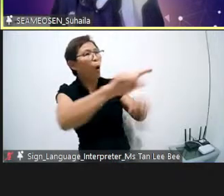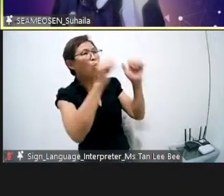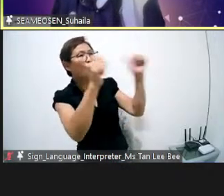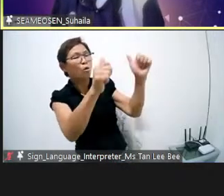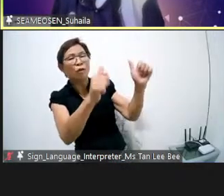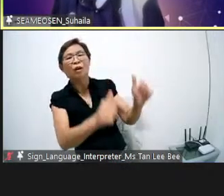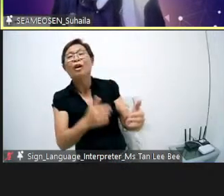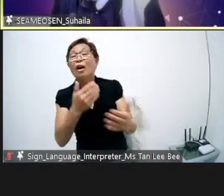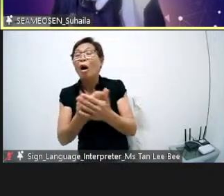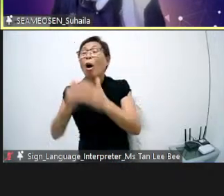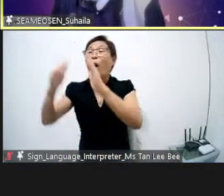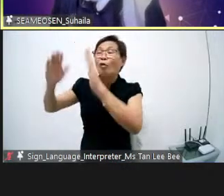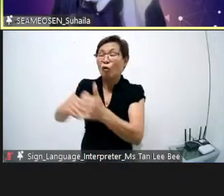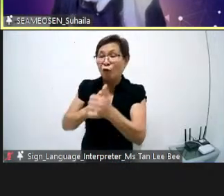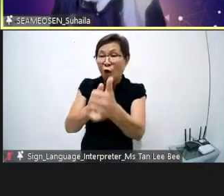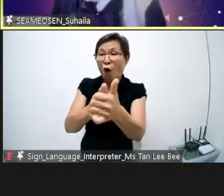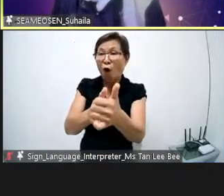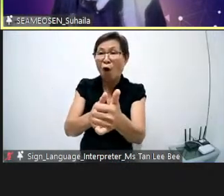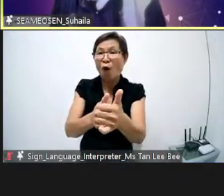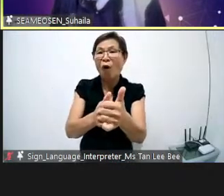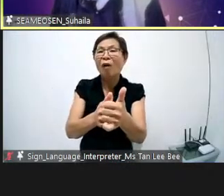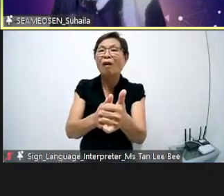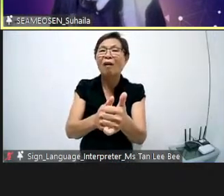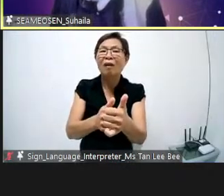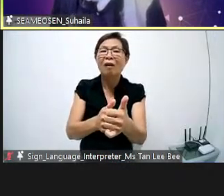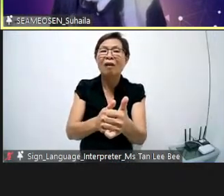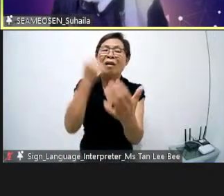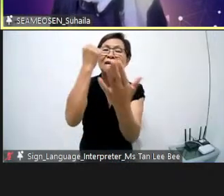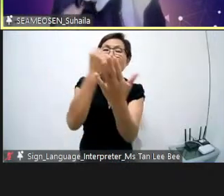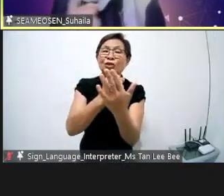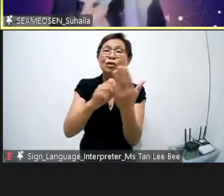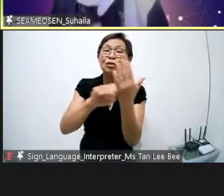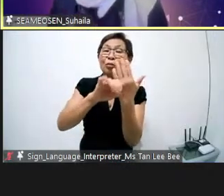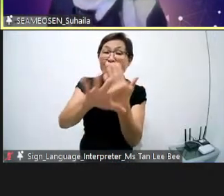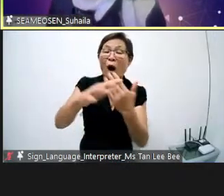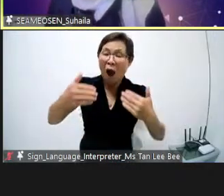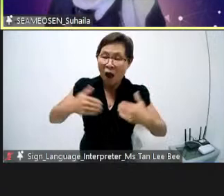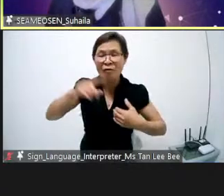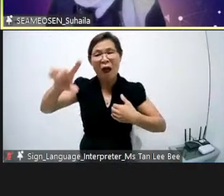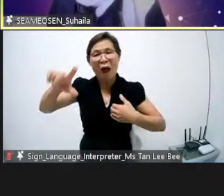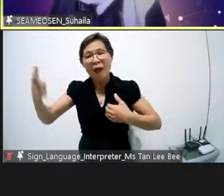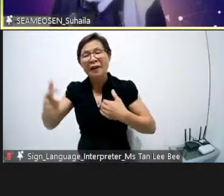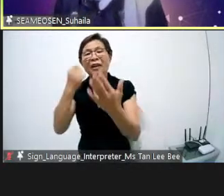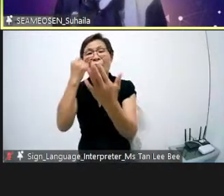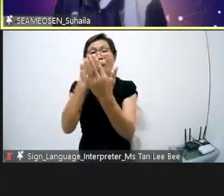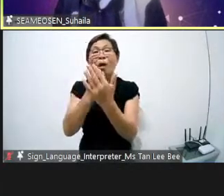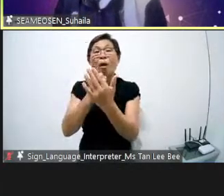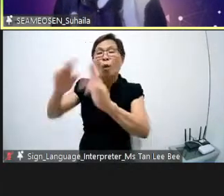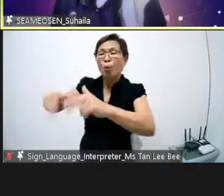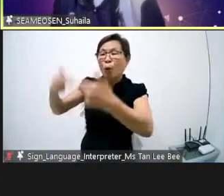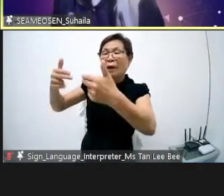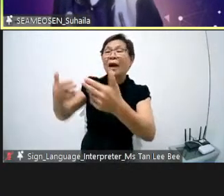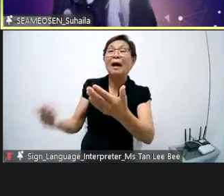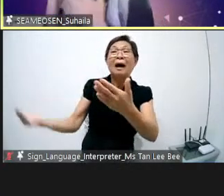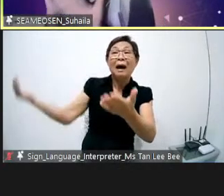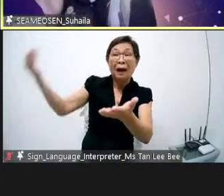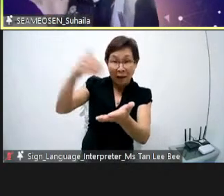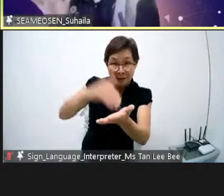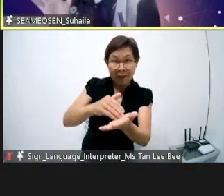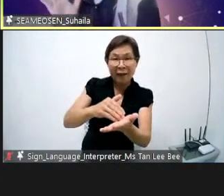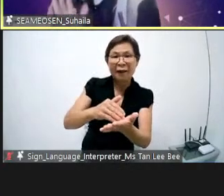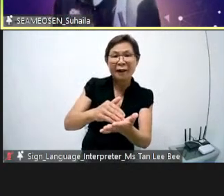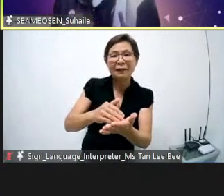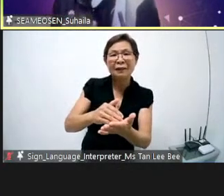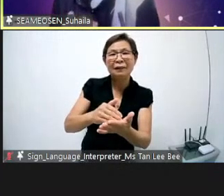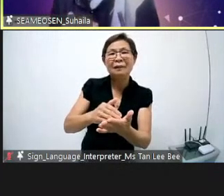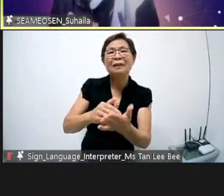And do follow us on our social media because we'll be having another webinar coming soon in June. Here's the teaser